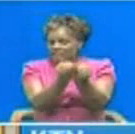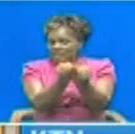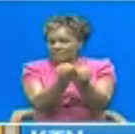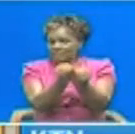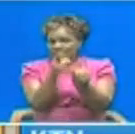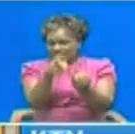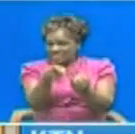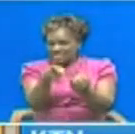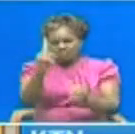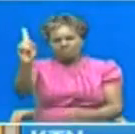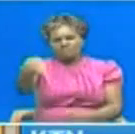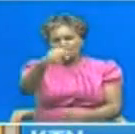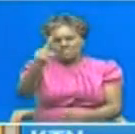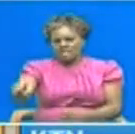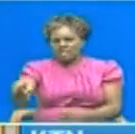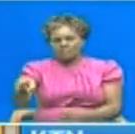a raid